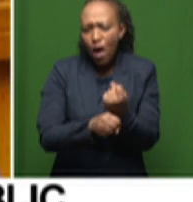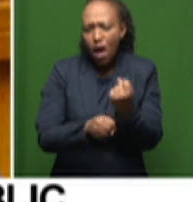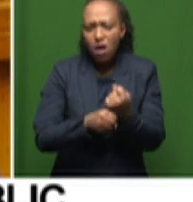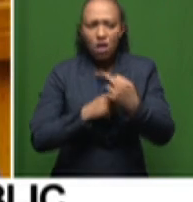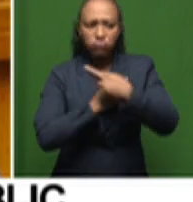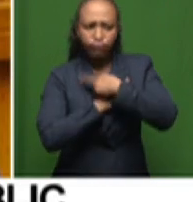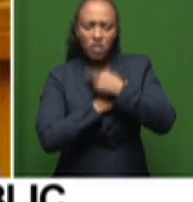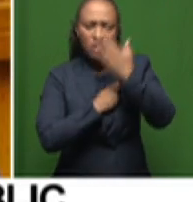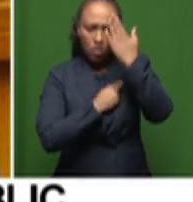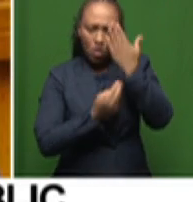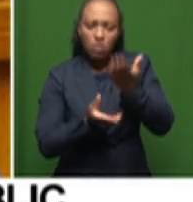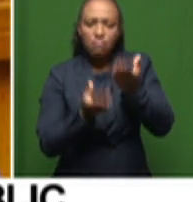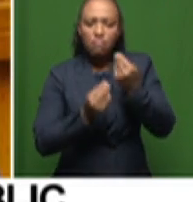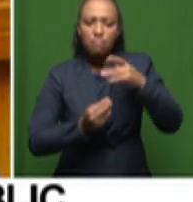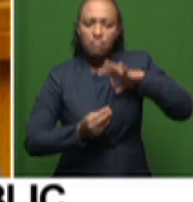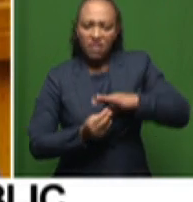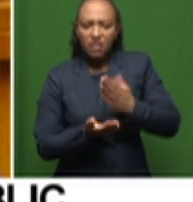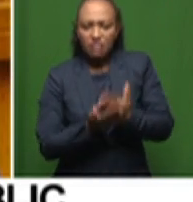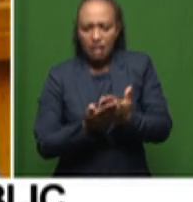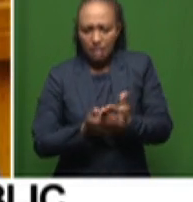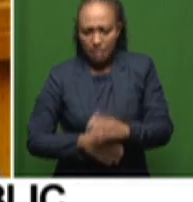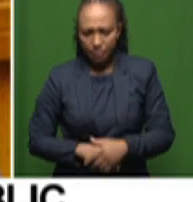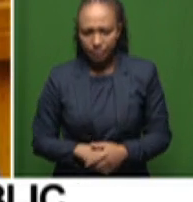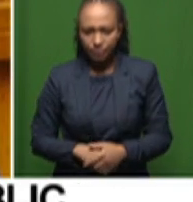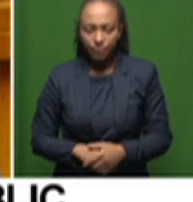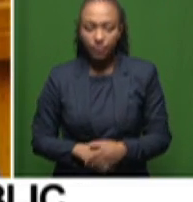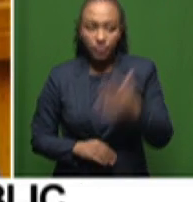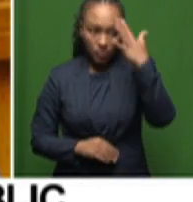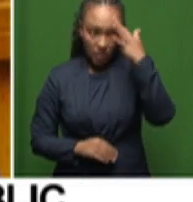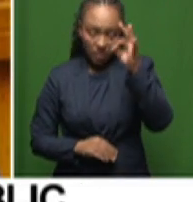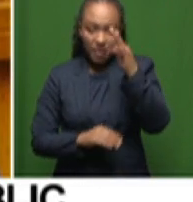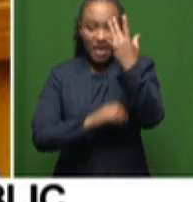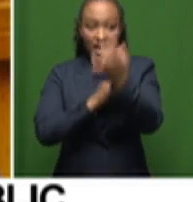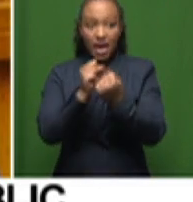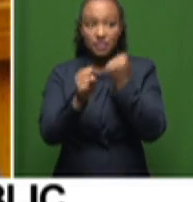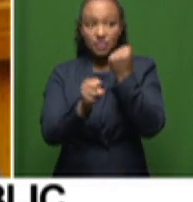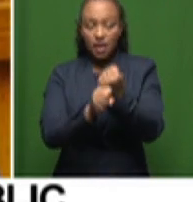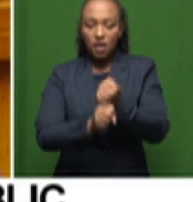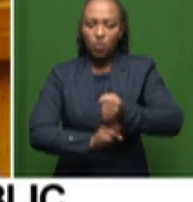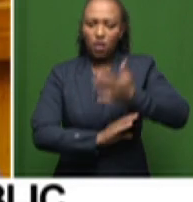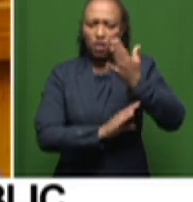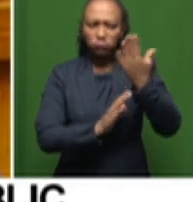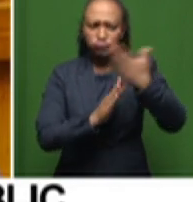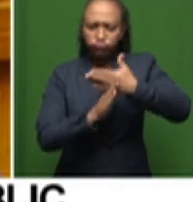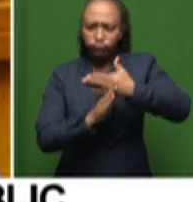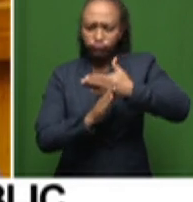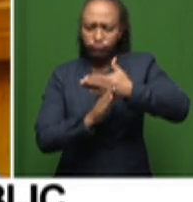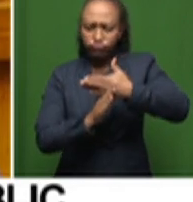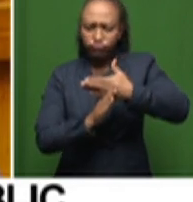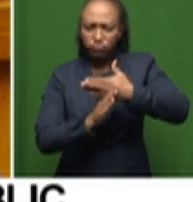present legislation next year to allow for limited